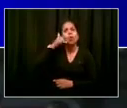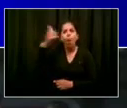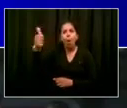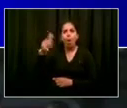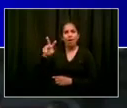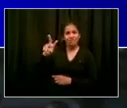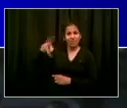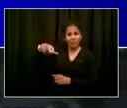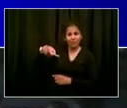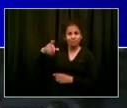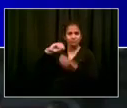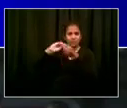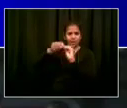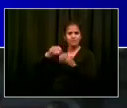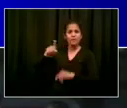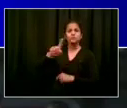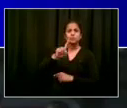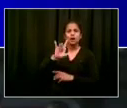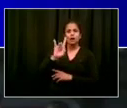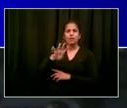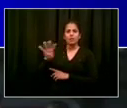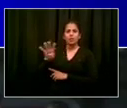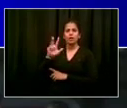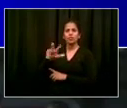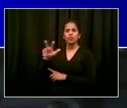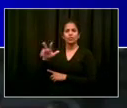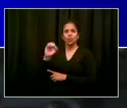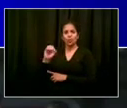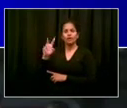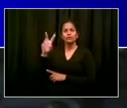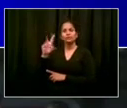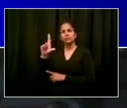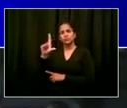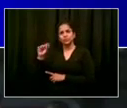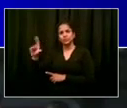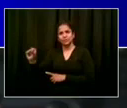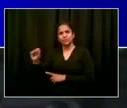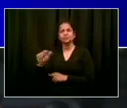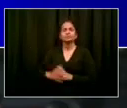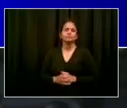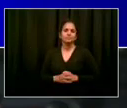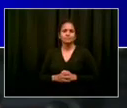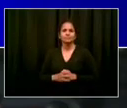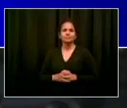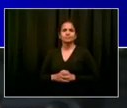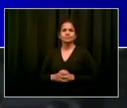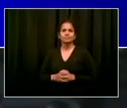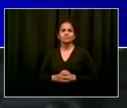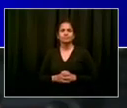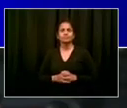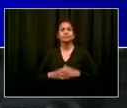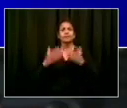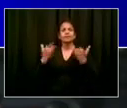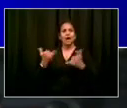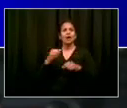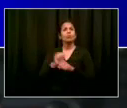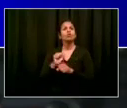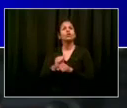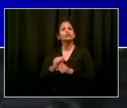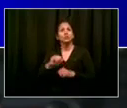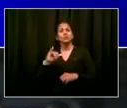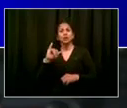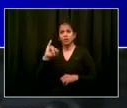the future of the city, is bringing back our economy, bringing back people's livelihoods, making sure